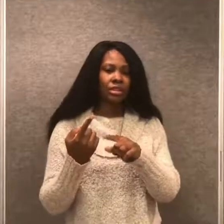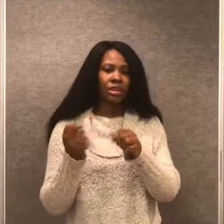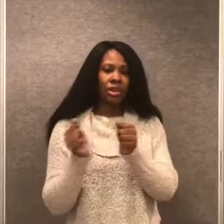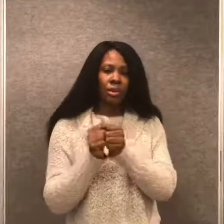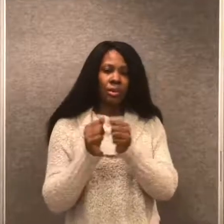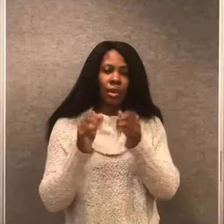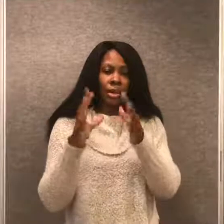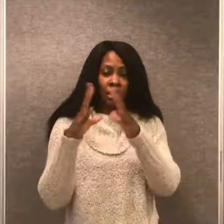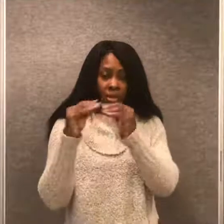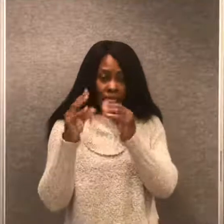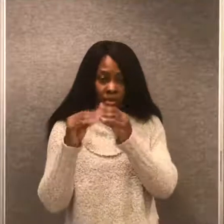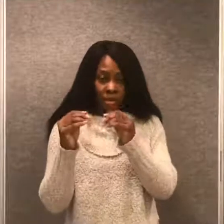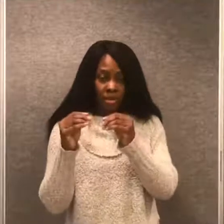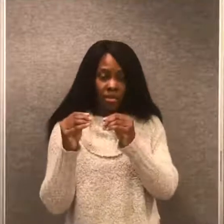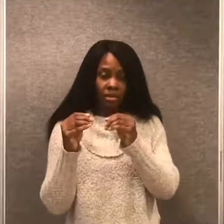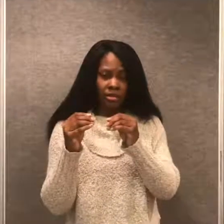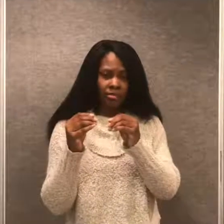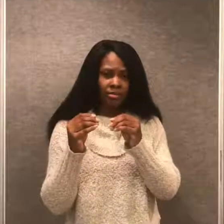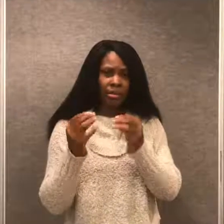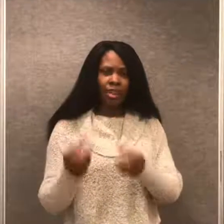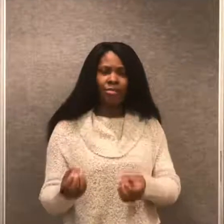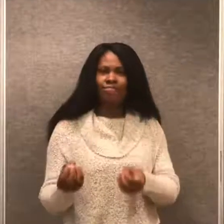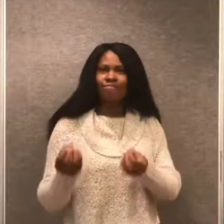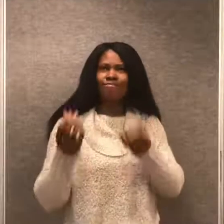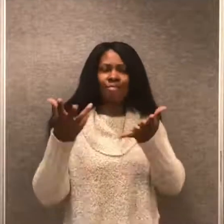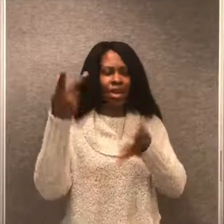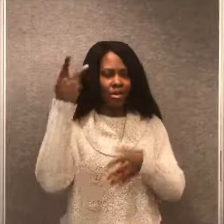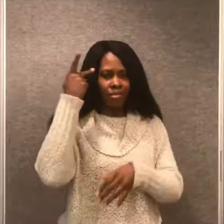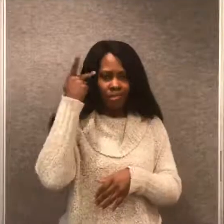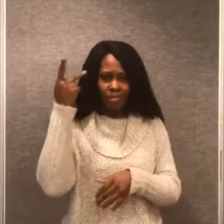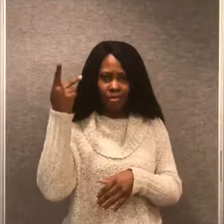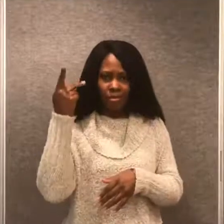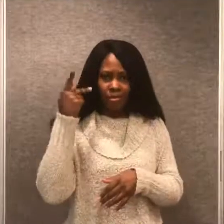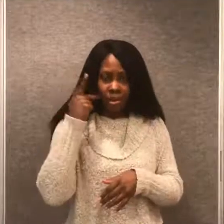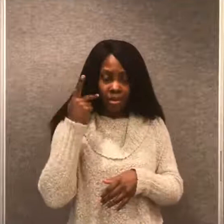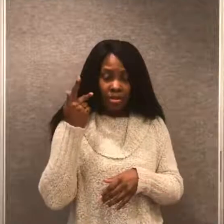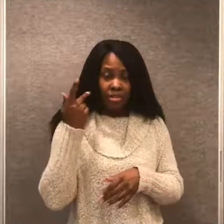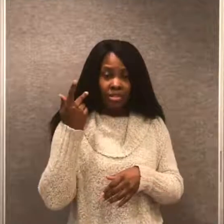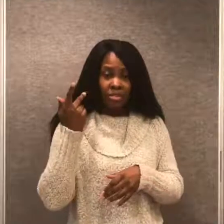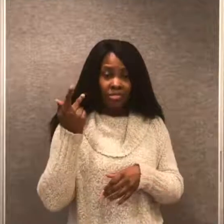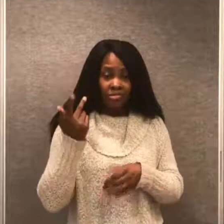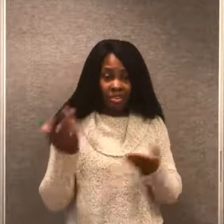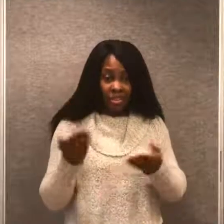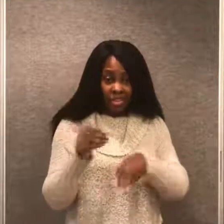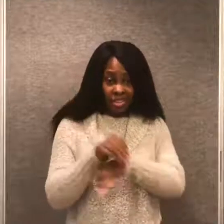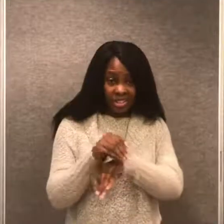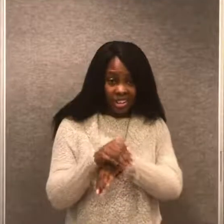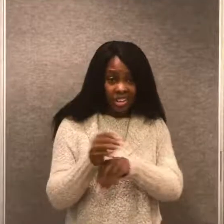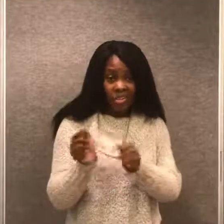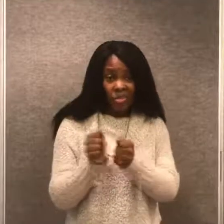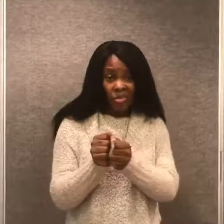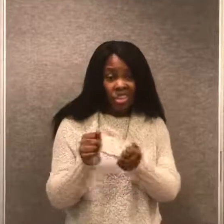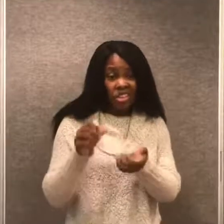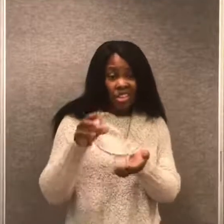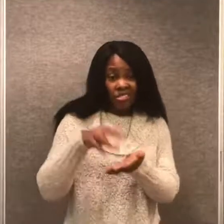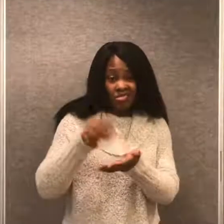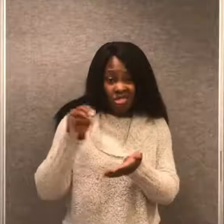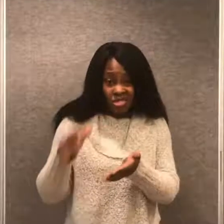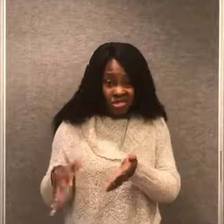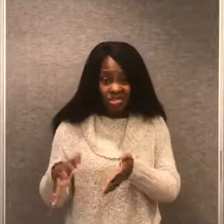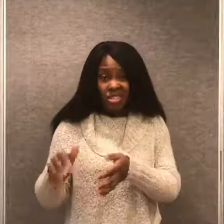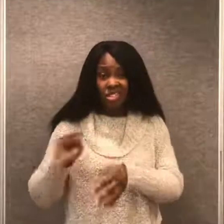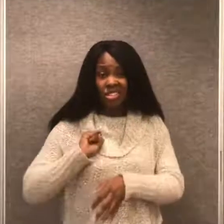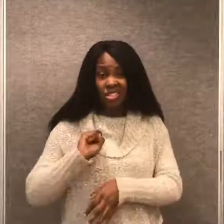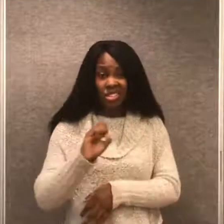town hall meetings, many of our parents who probably are on tonight, along with our students,